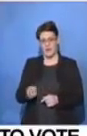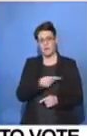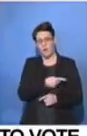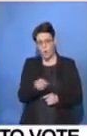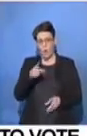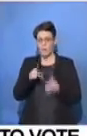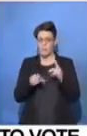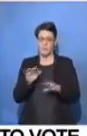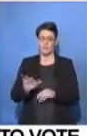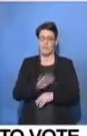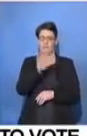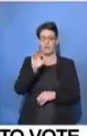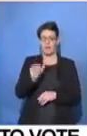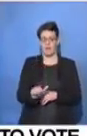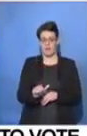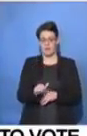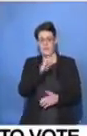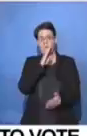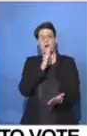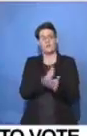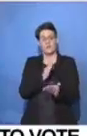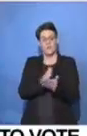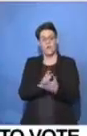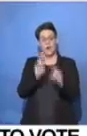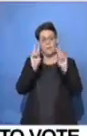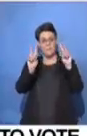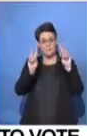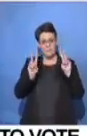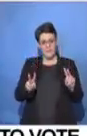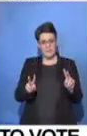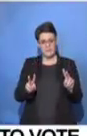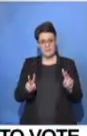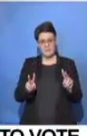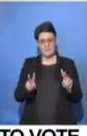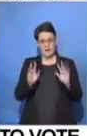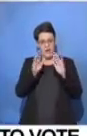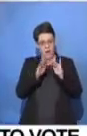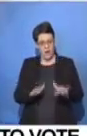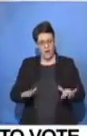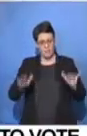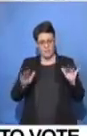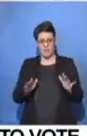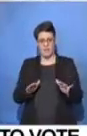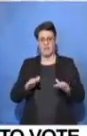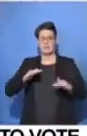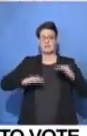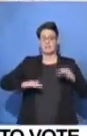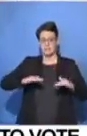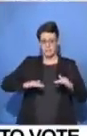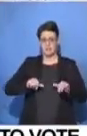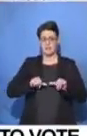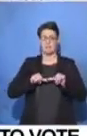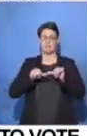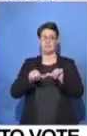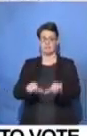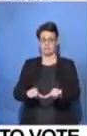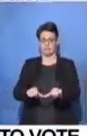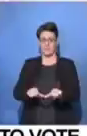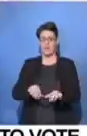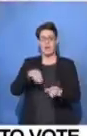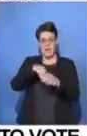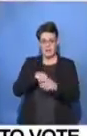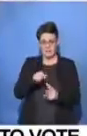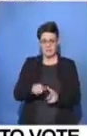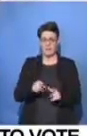people of South Africa to ensure that peace, harmony, and stability prevail in this